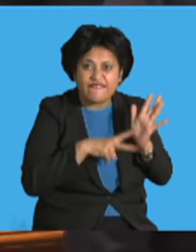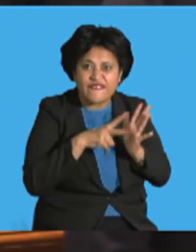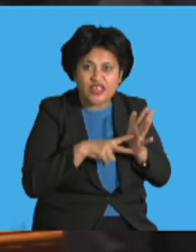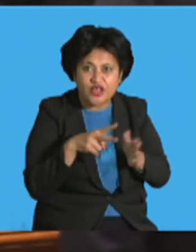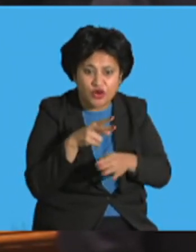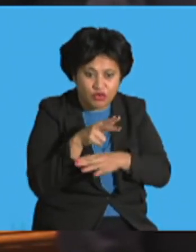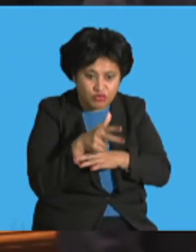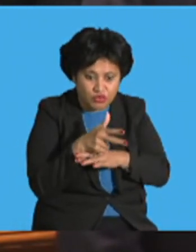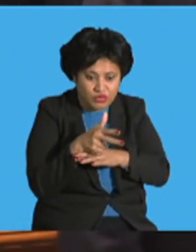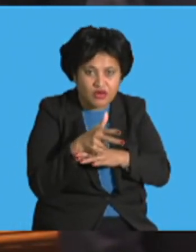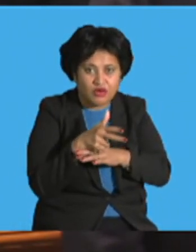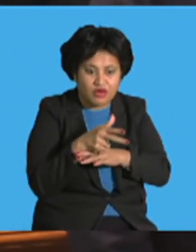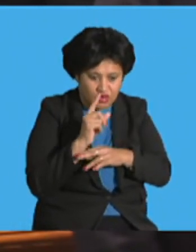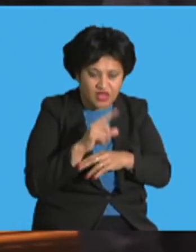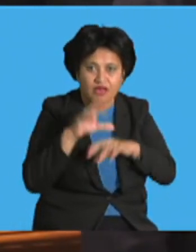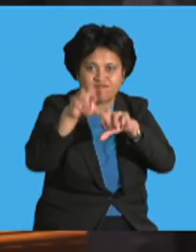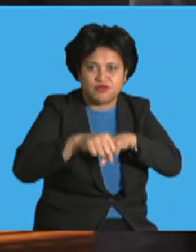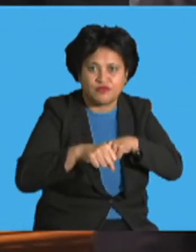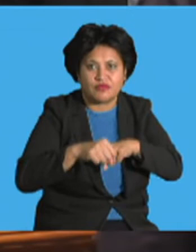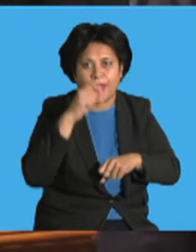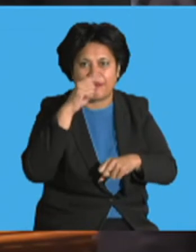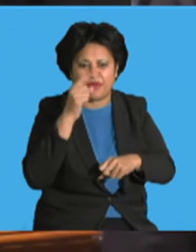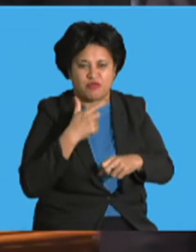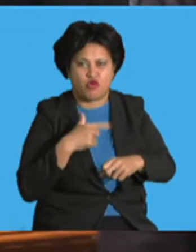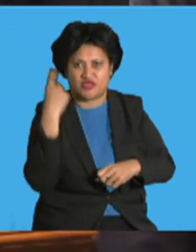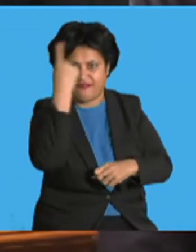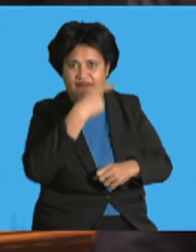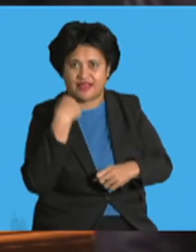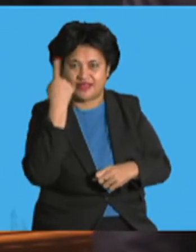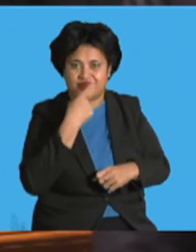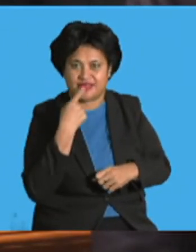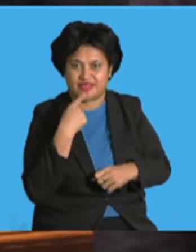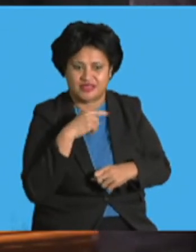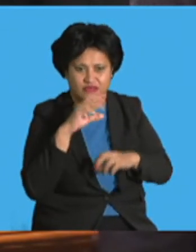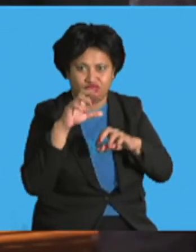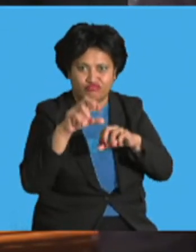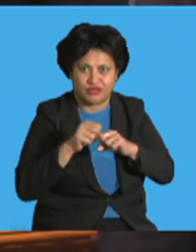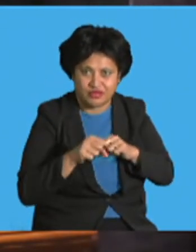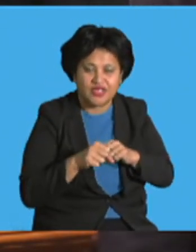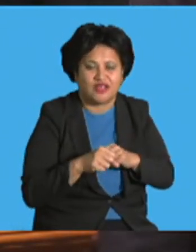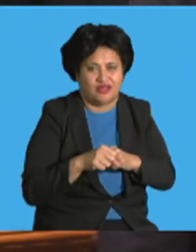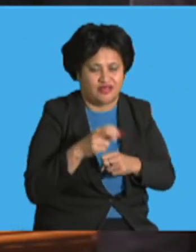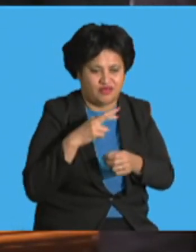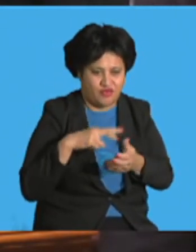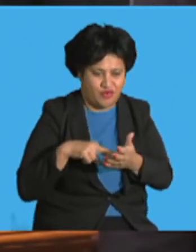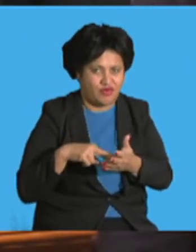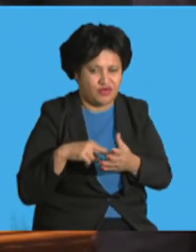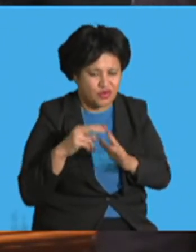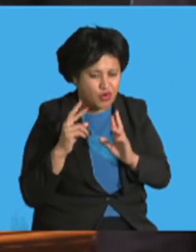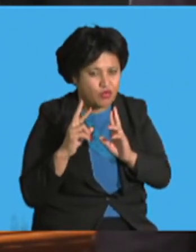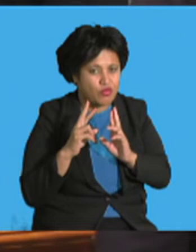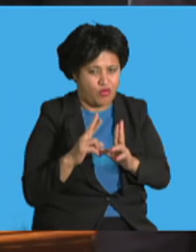members of such groups most recently. And we hope, and this is where we want to